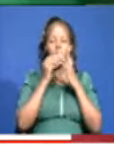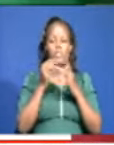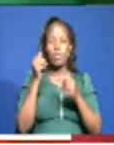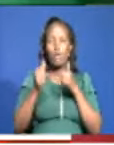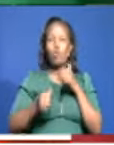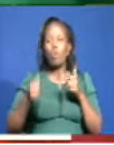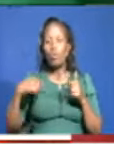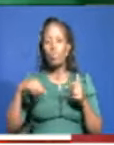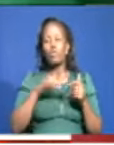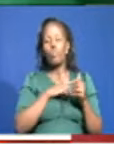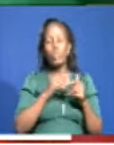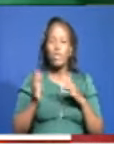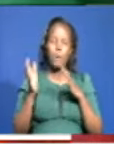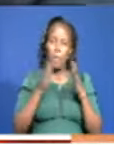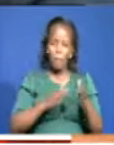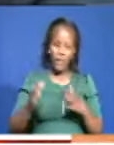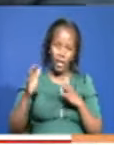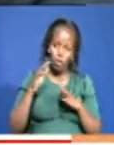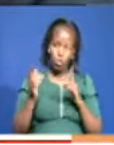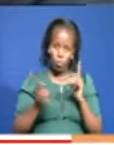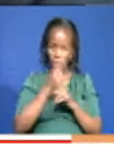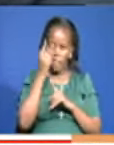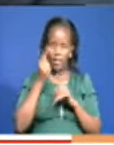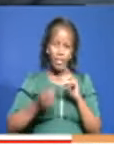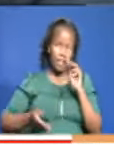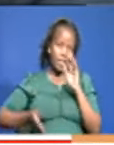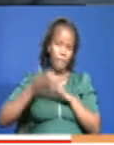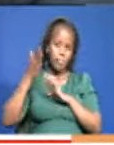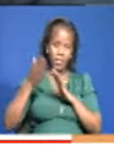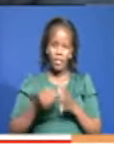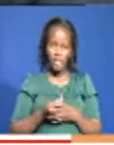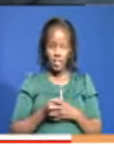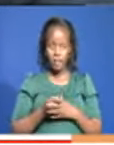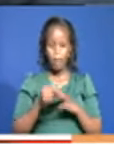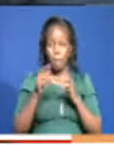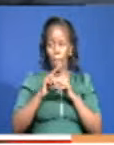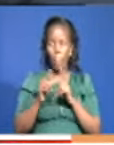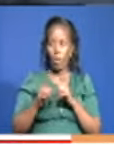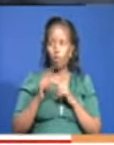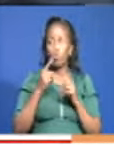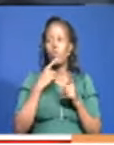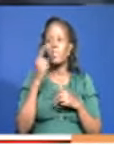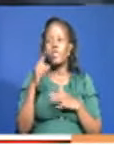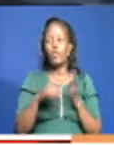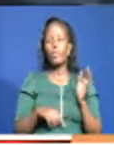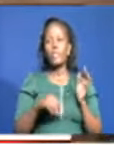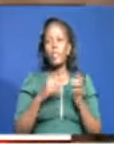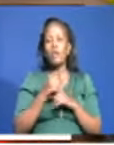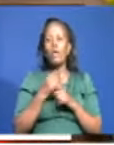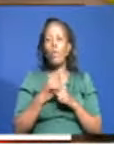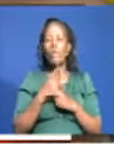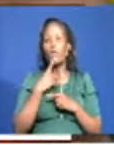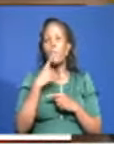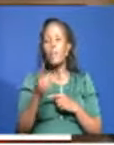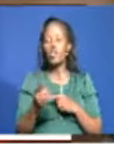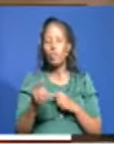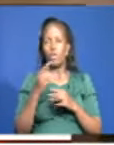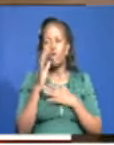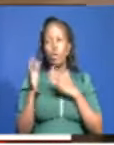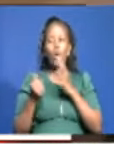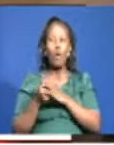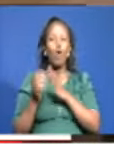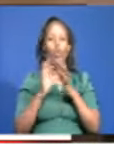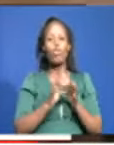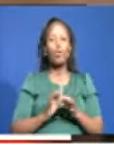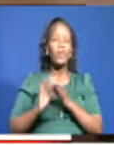on almost immediately. In addition, Owalo said he will ensure universal broadband connectivity to every part of the